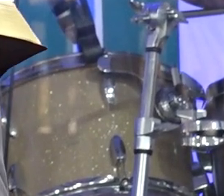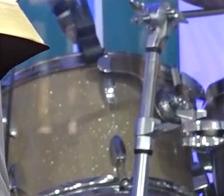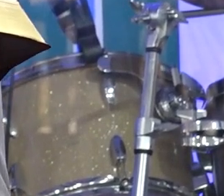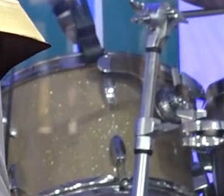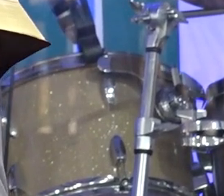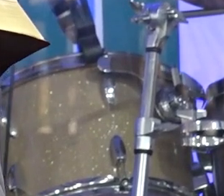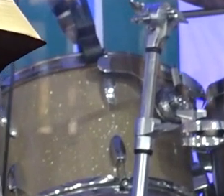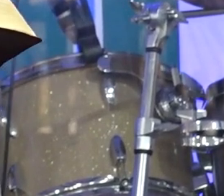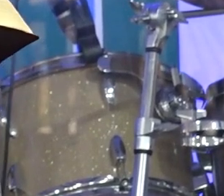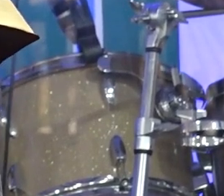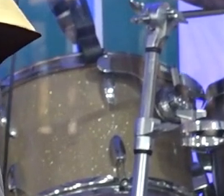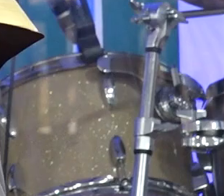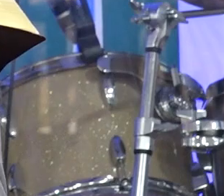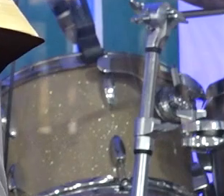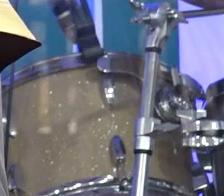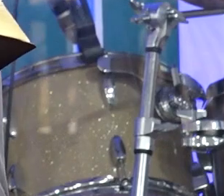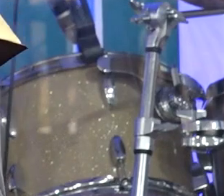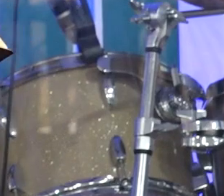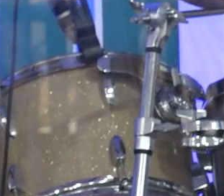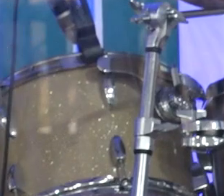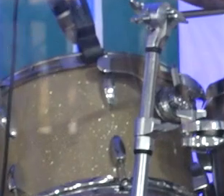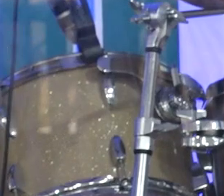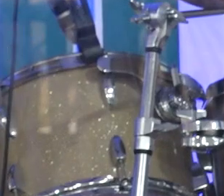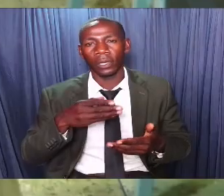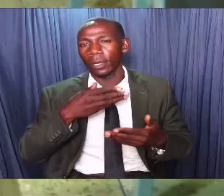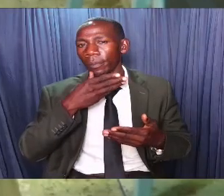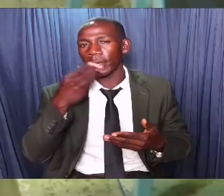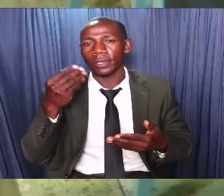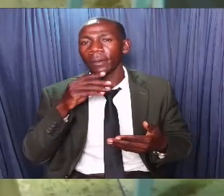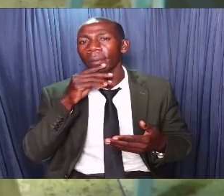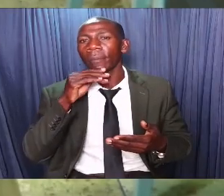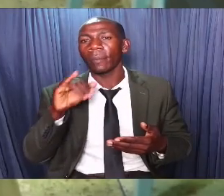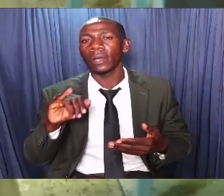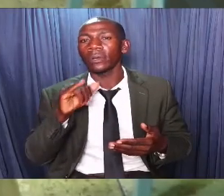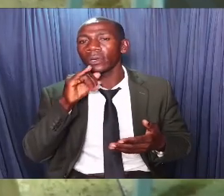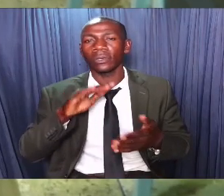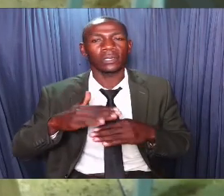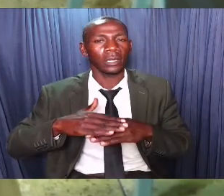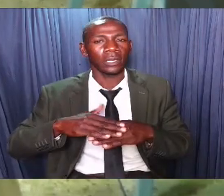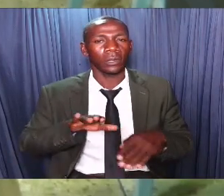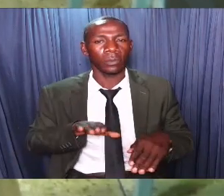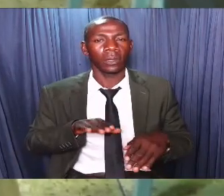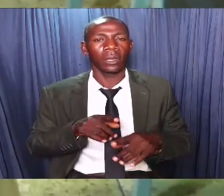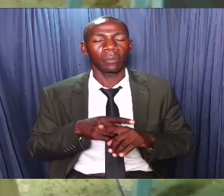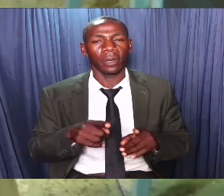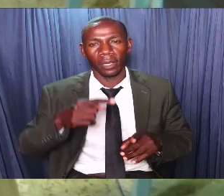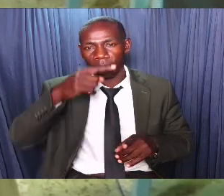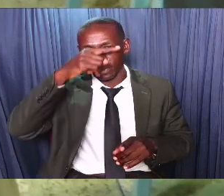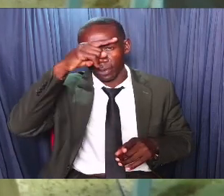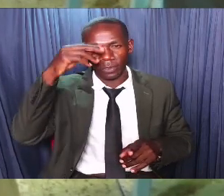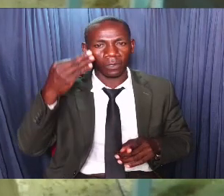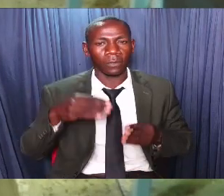Basi kwa habari ya mambo yale mlioandikia, ni heri mwanamume asimguse mwanamke. Lakini kwa sababu ya